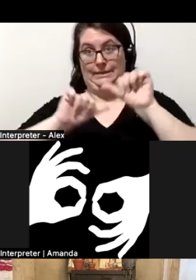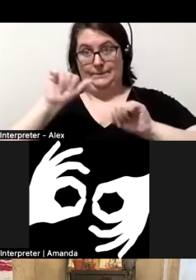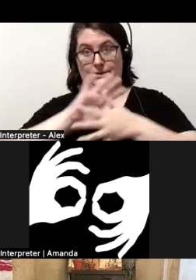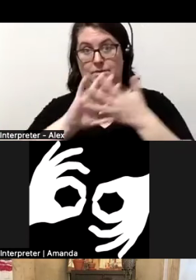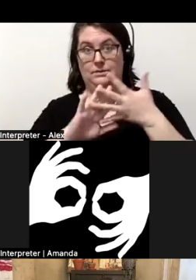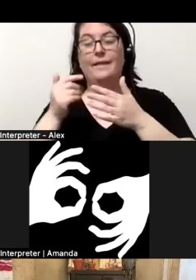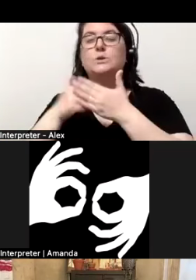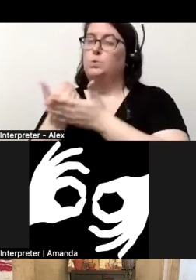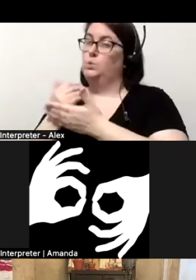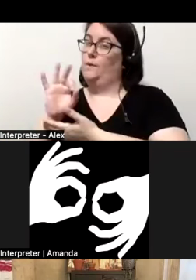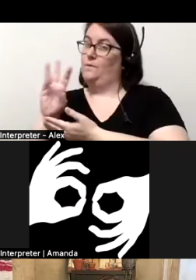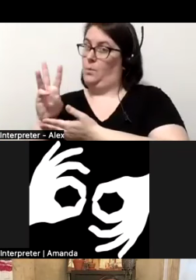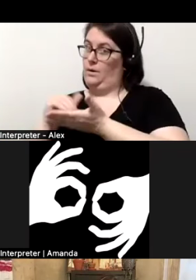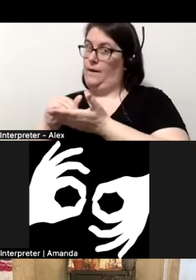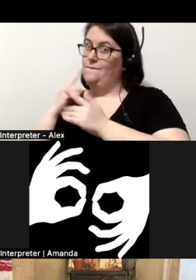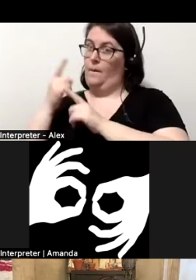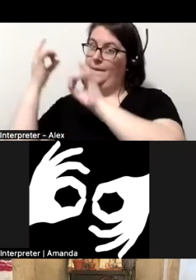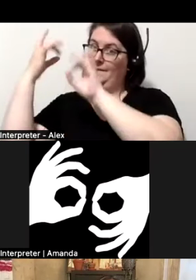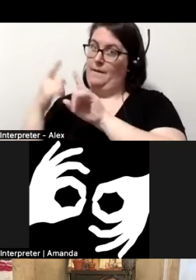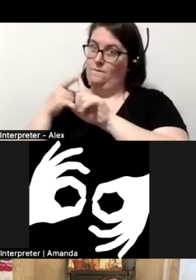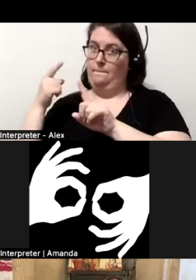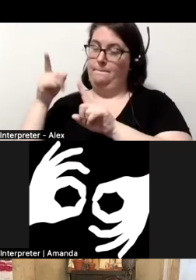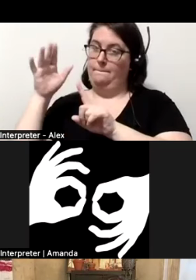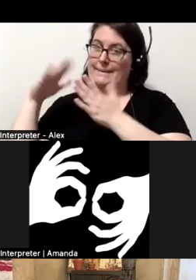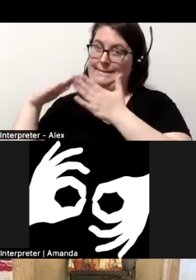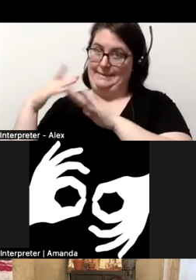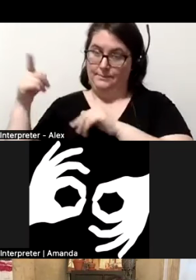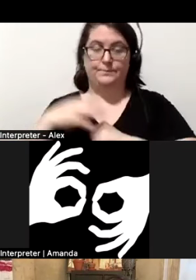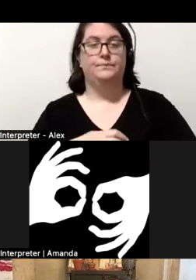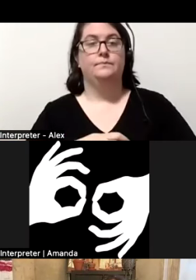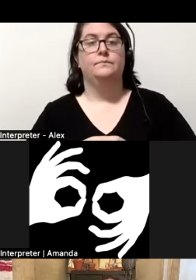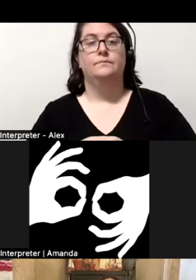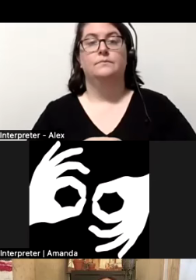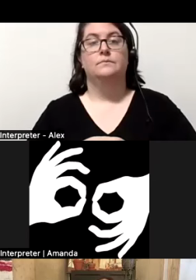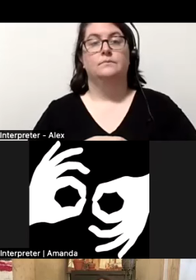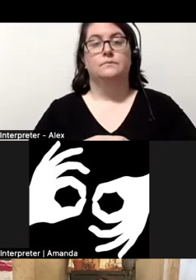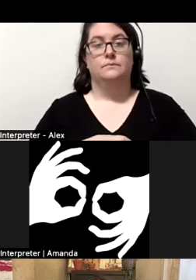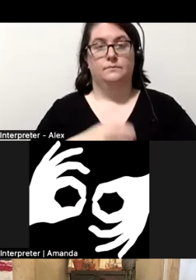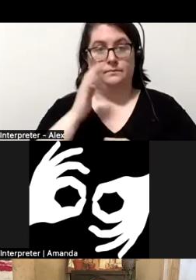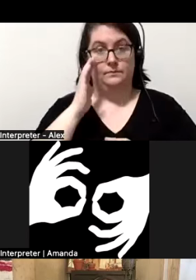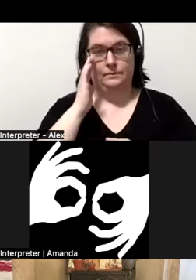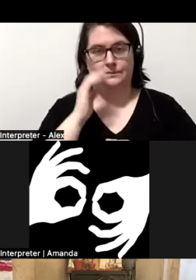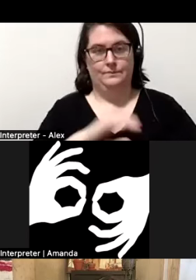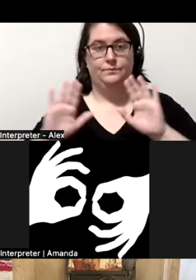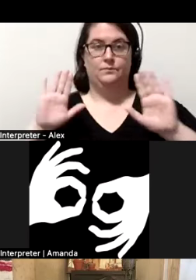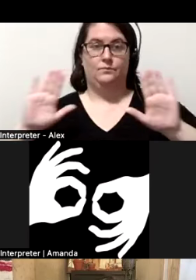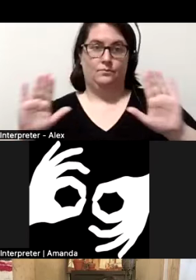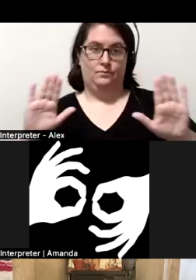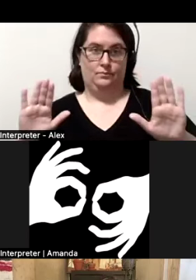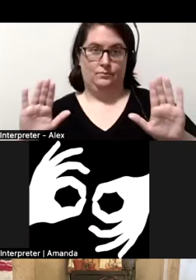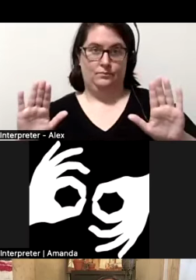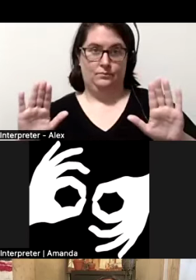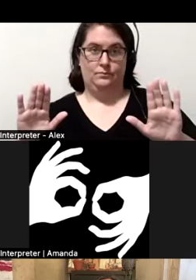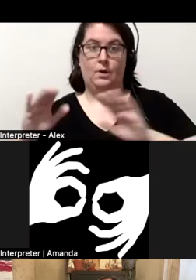under the new framework. So for emerging festivals, we have artistic merit, and for established festivals, we have artistic